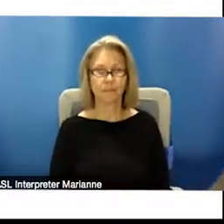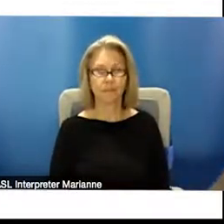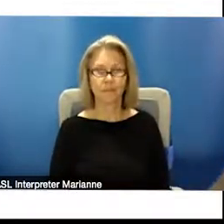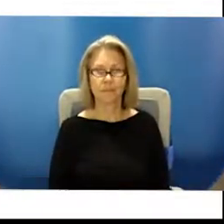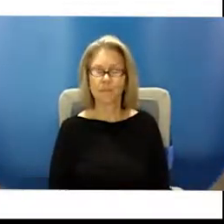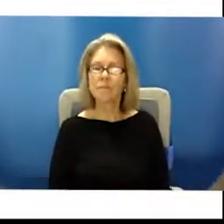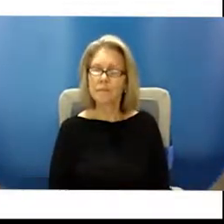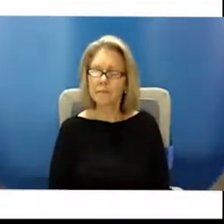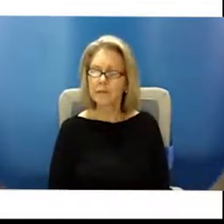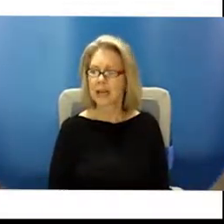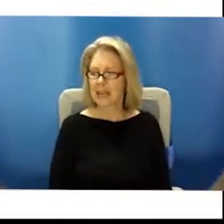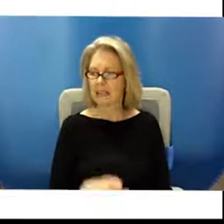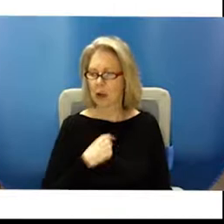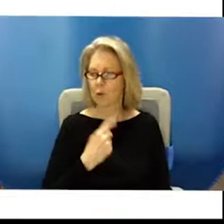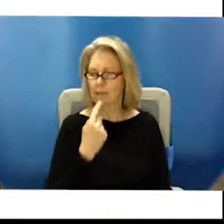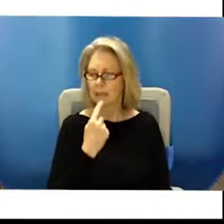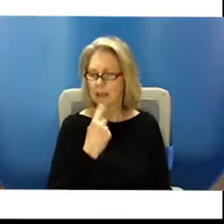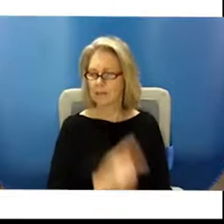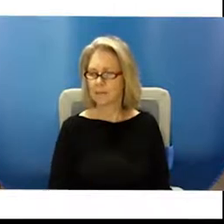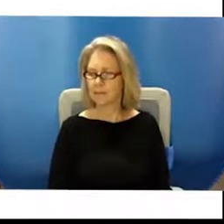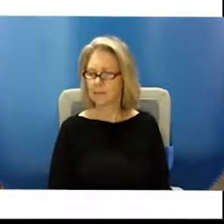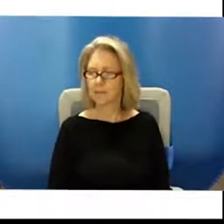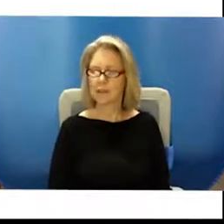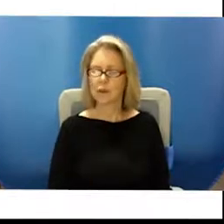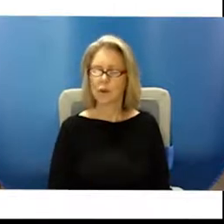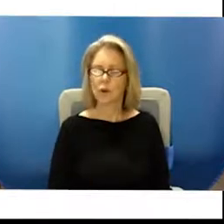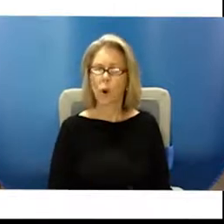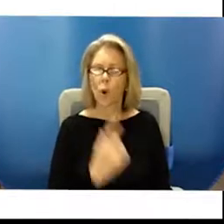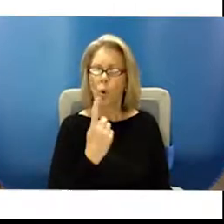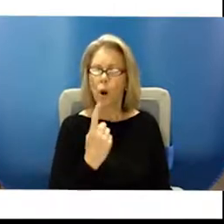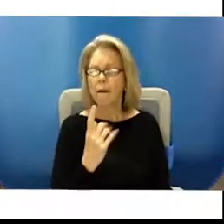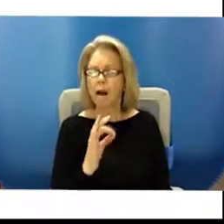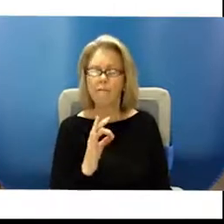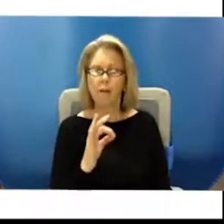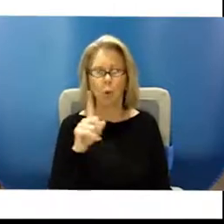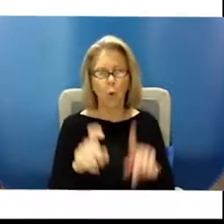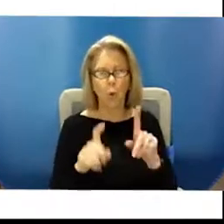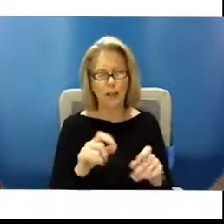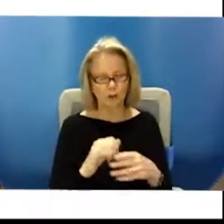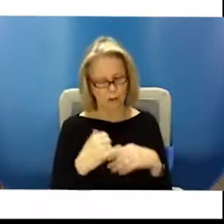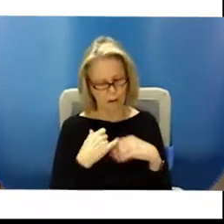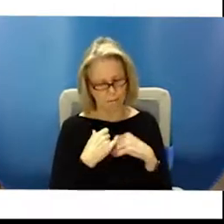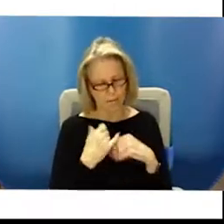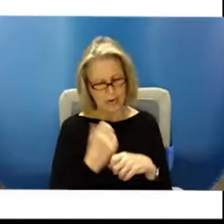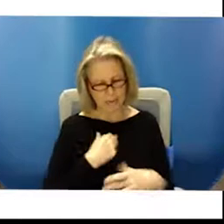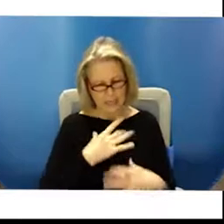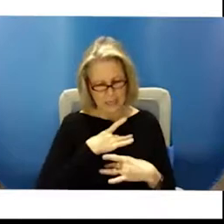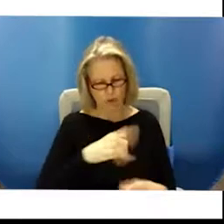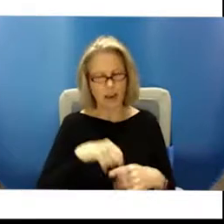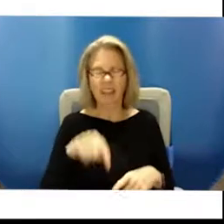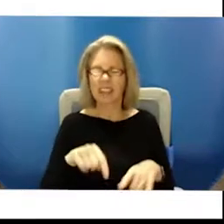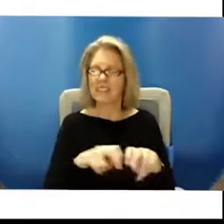There we go. So as I was saying, the one of the sort of questions that got